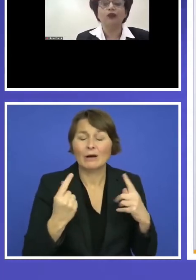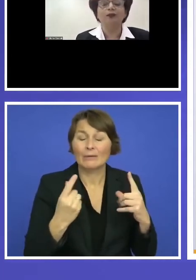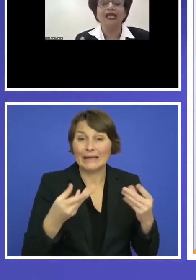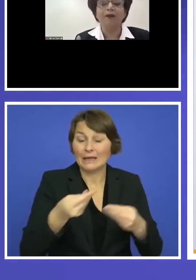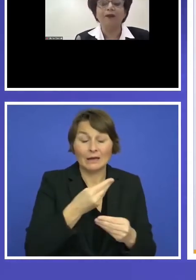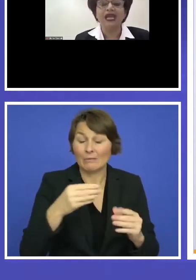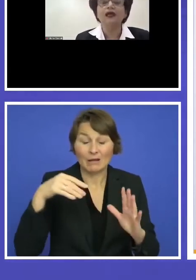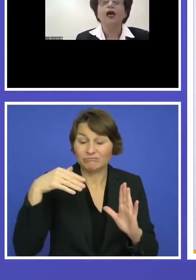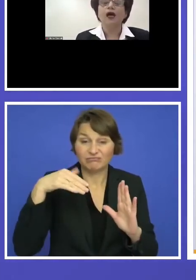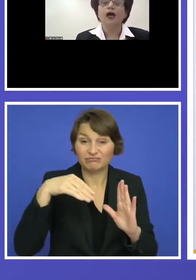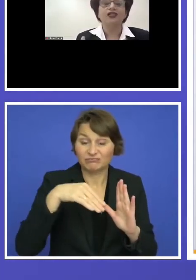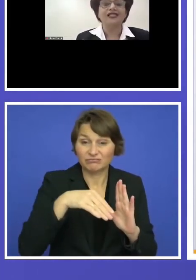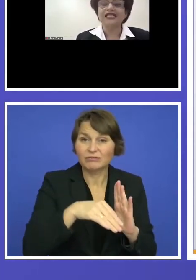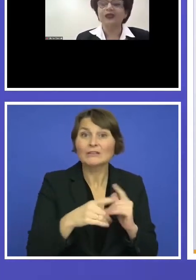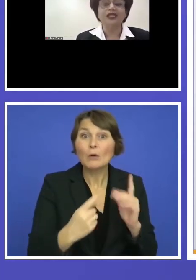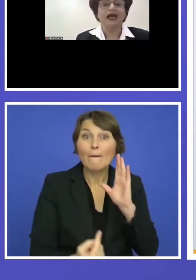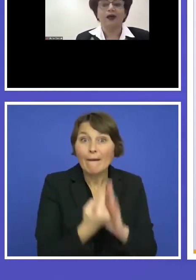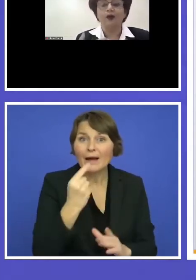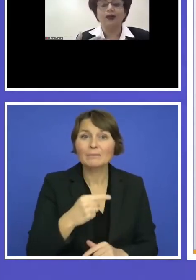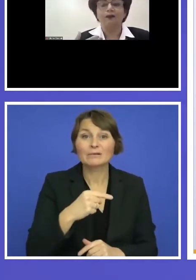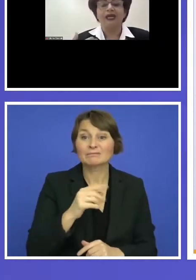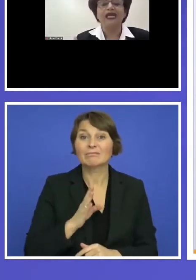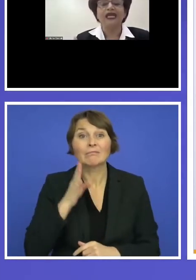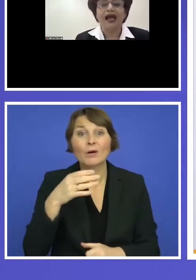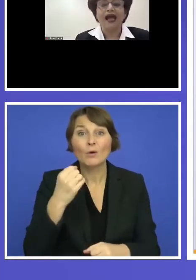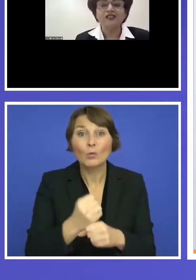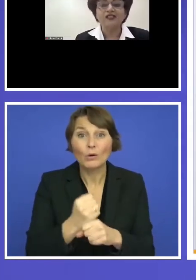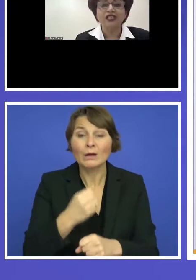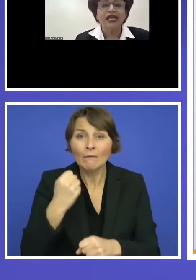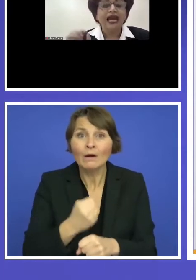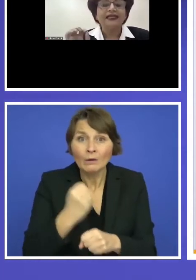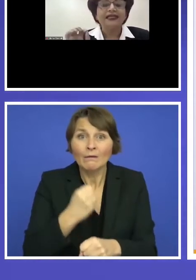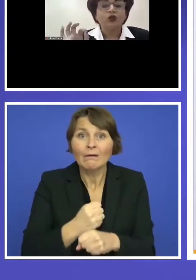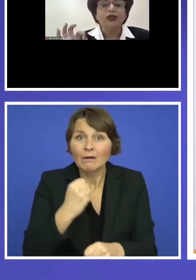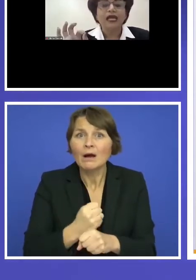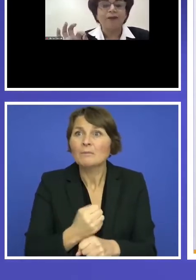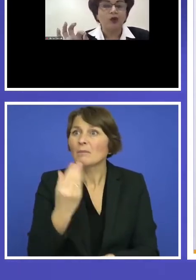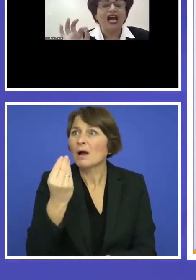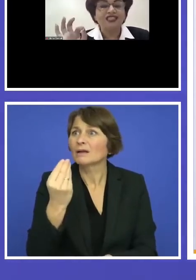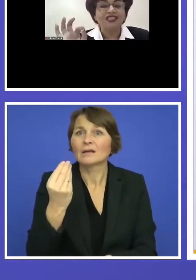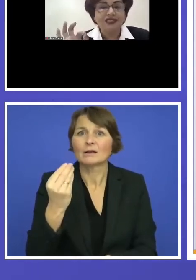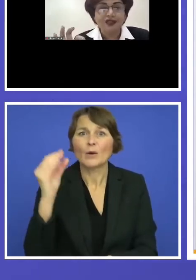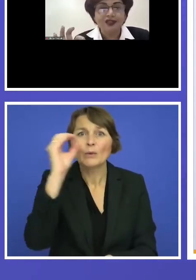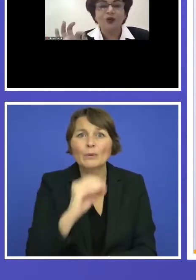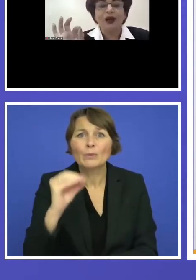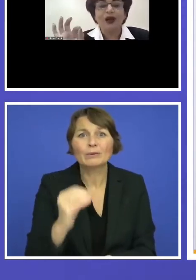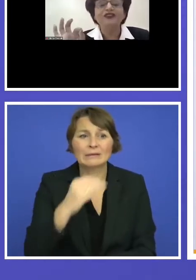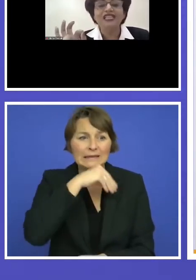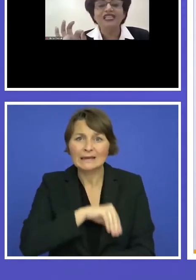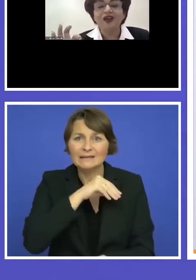working without being paid. Their salary, they were paying them half salary, and I'm talking about $100